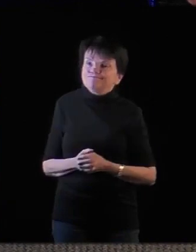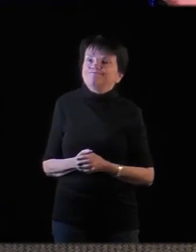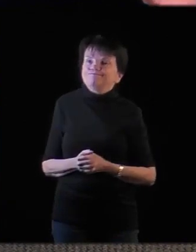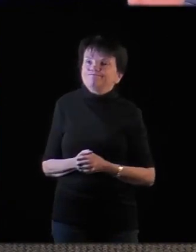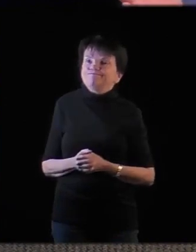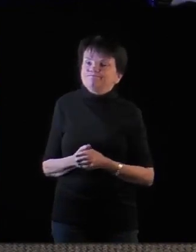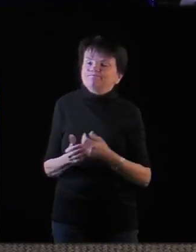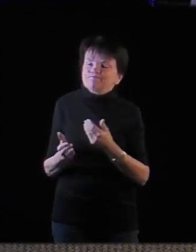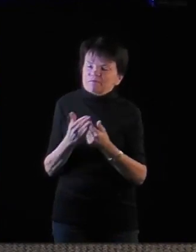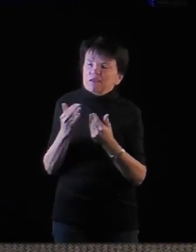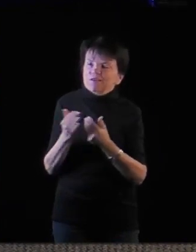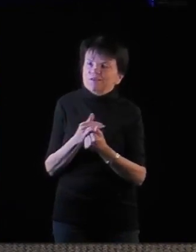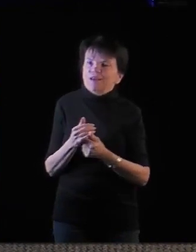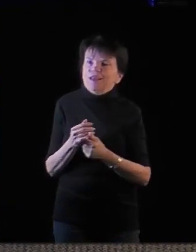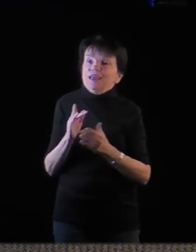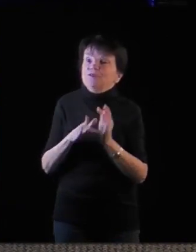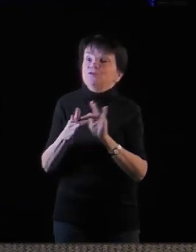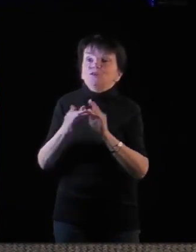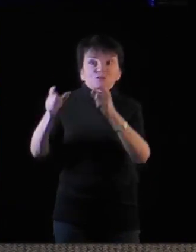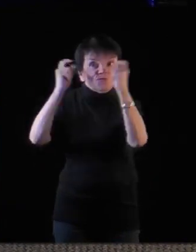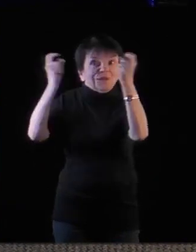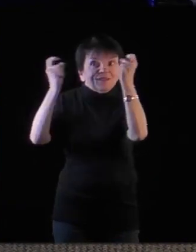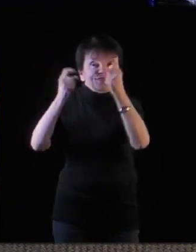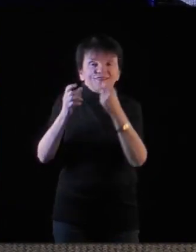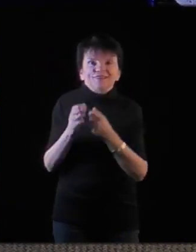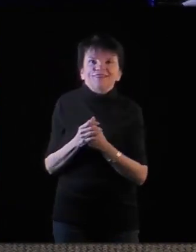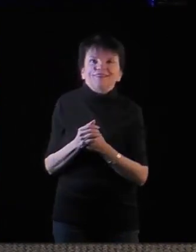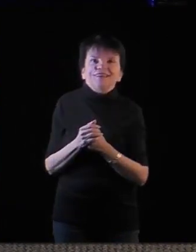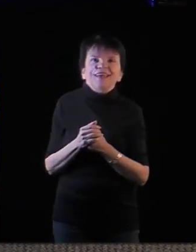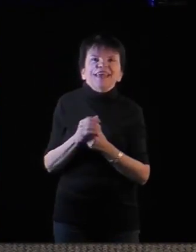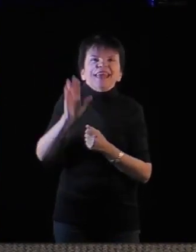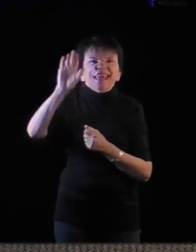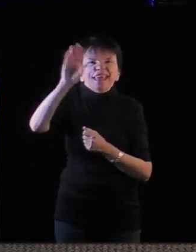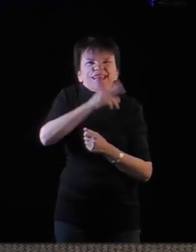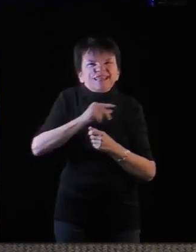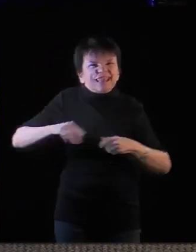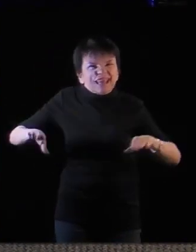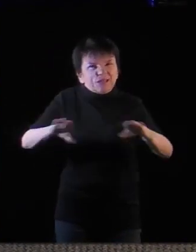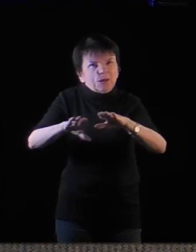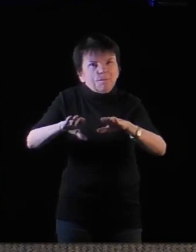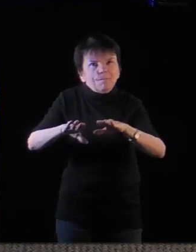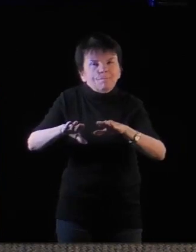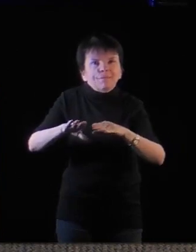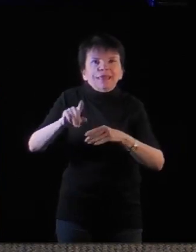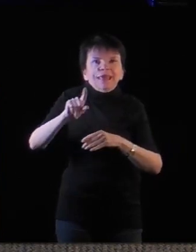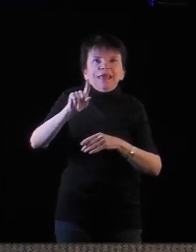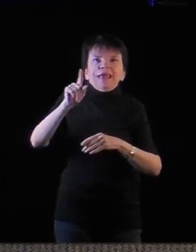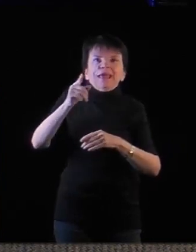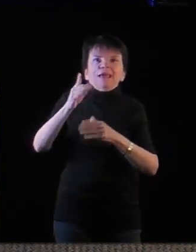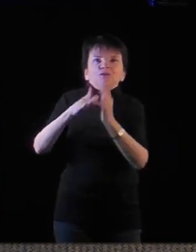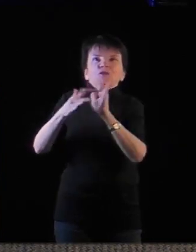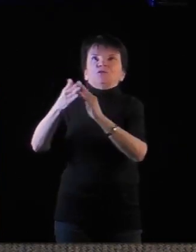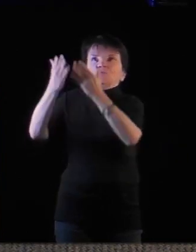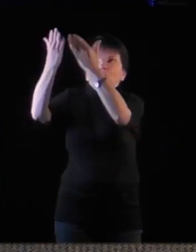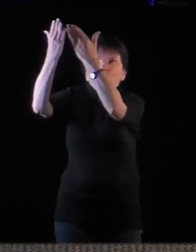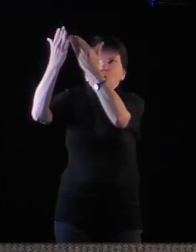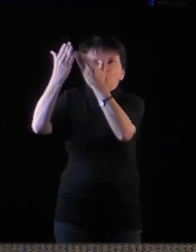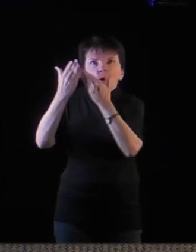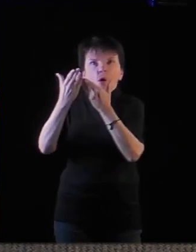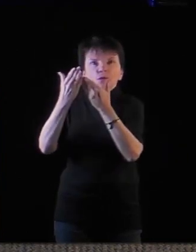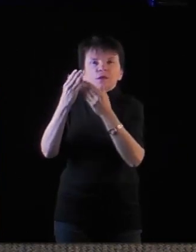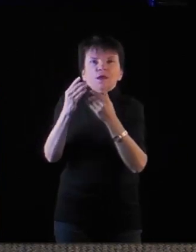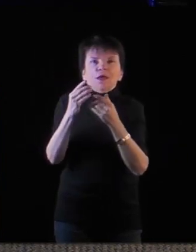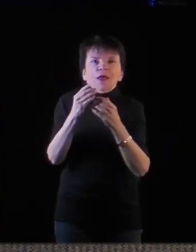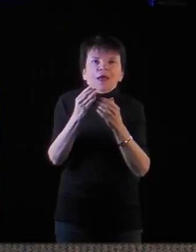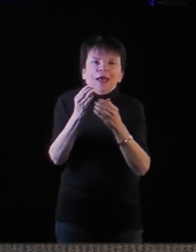simple. Jesus wins. His kingdom, who he brought to this earth in his first coming, he brought a